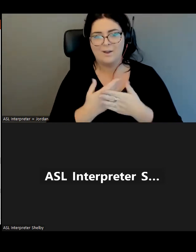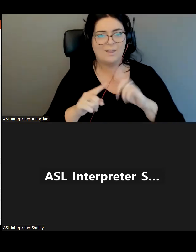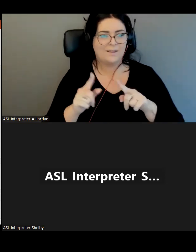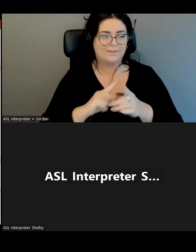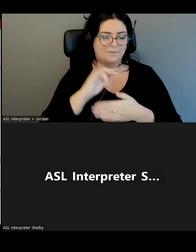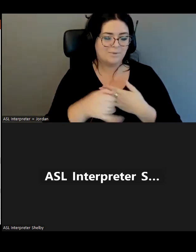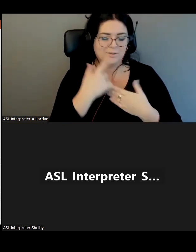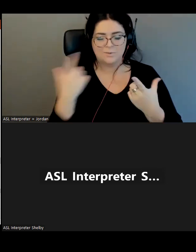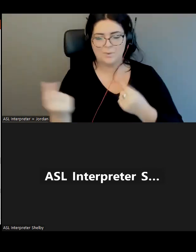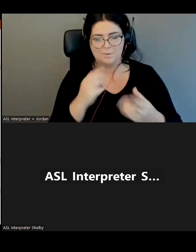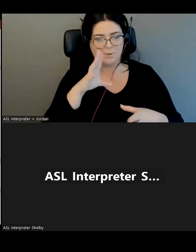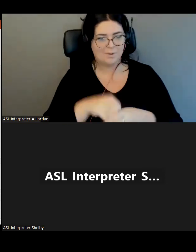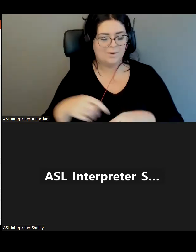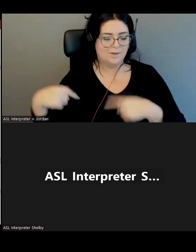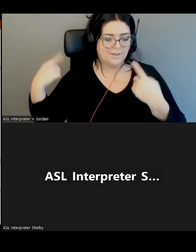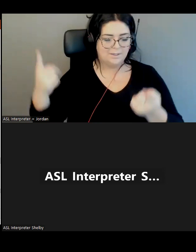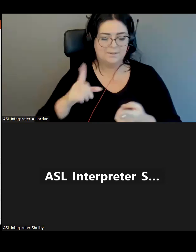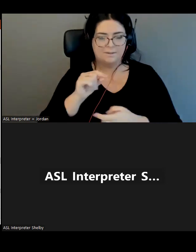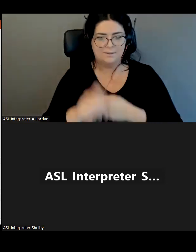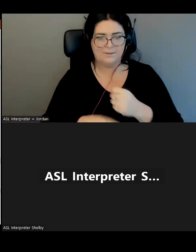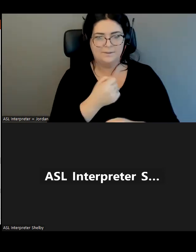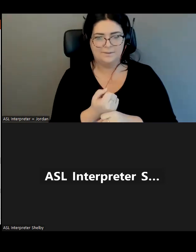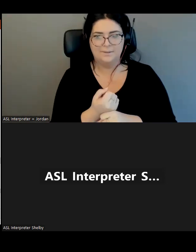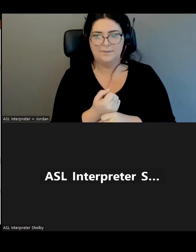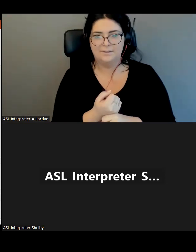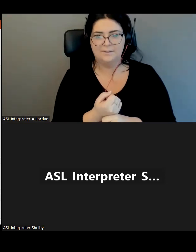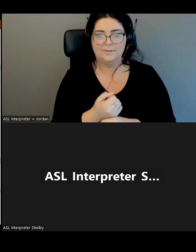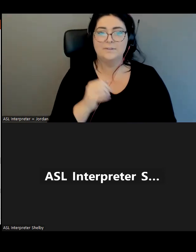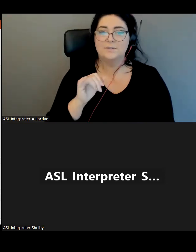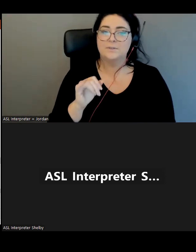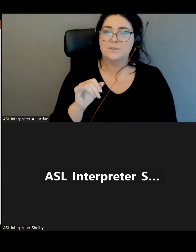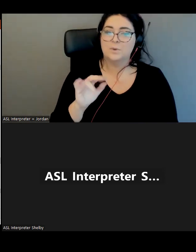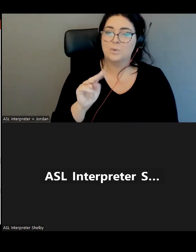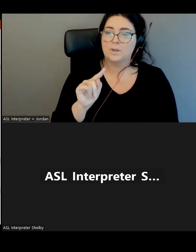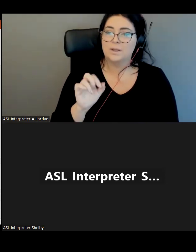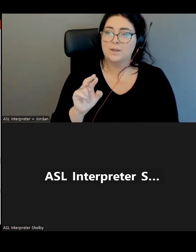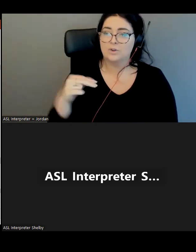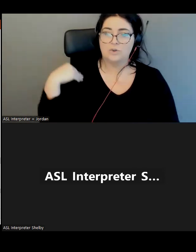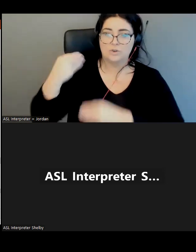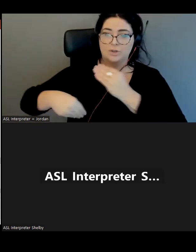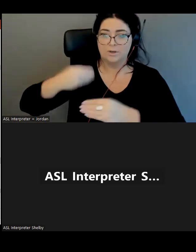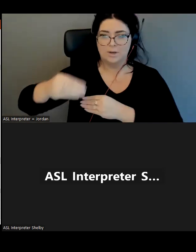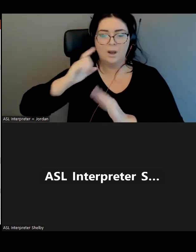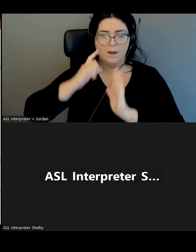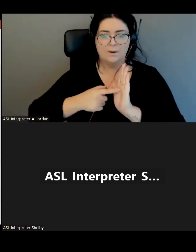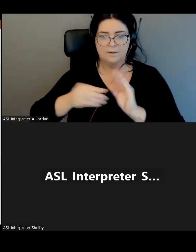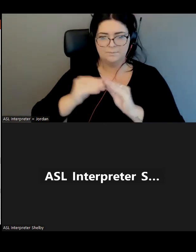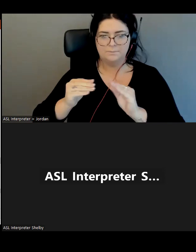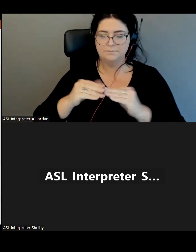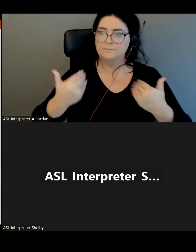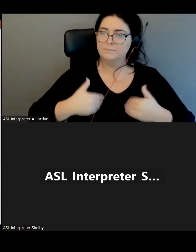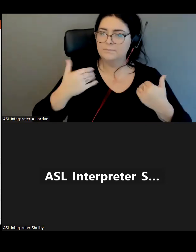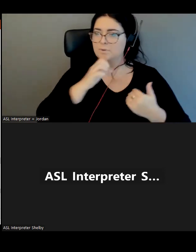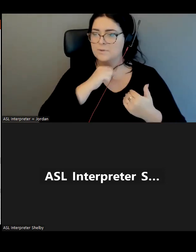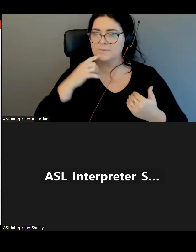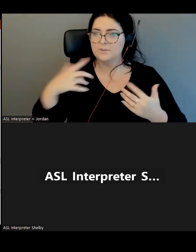that we've been involved with over the years. But certainly intergenerational ones we're seeing more and more now, where youth and seniors